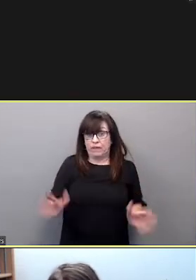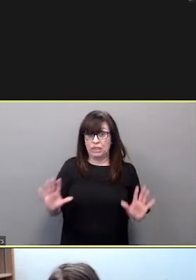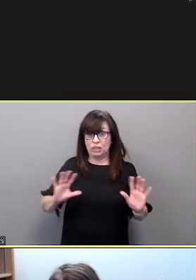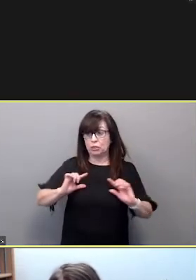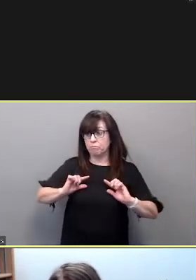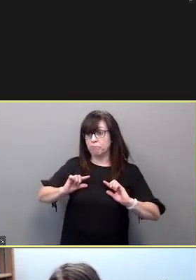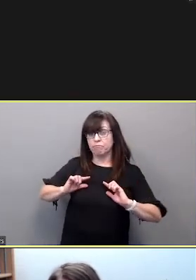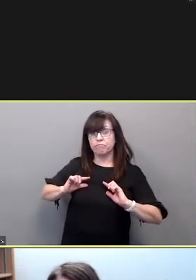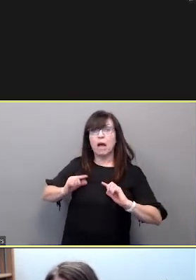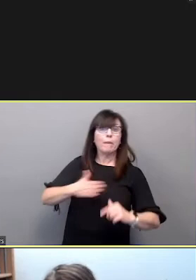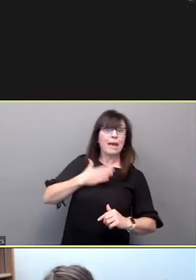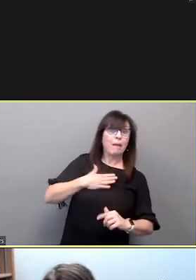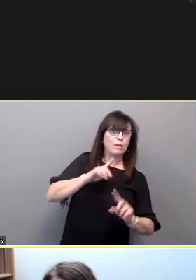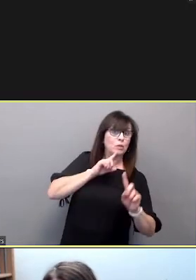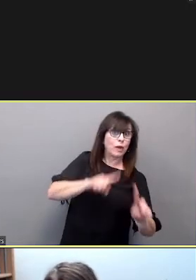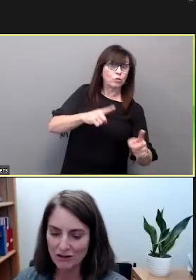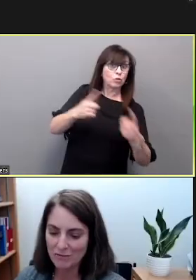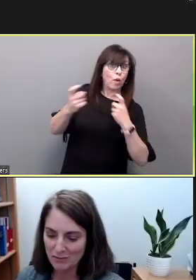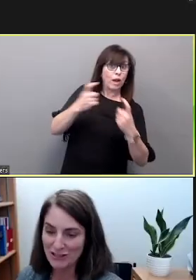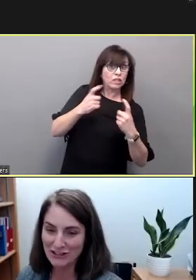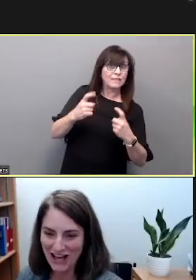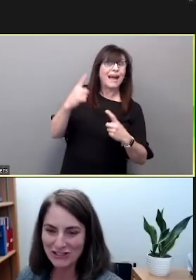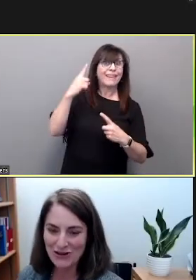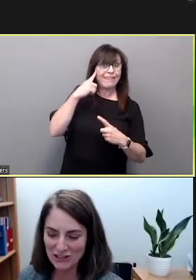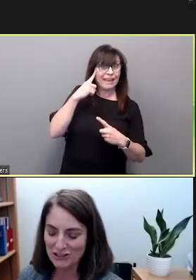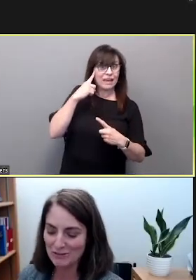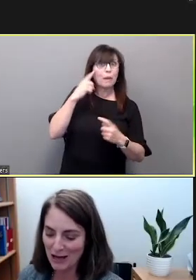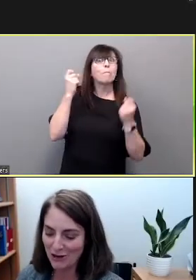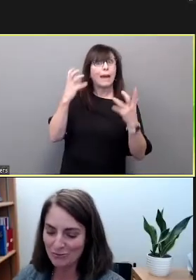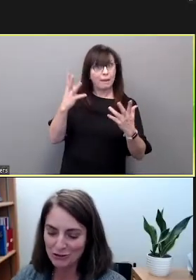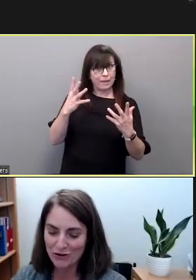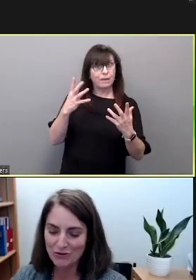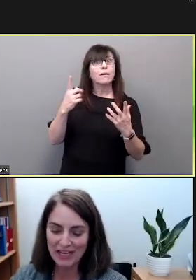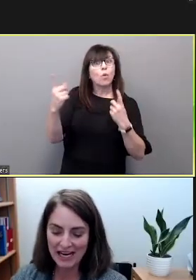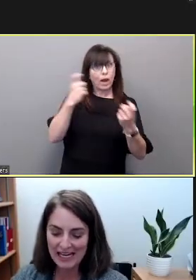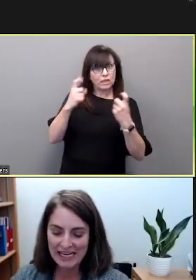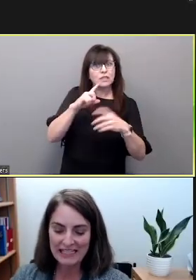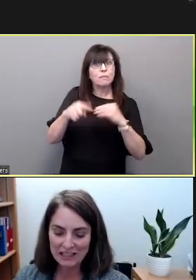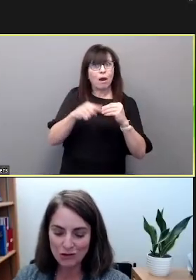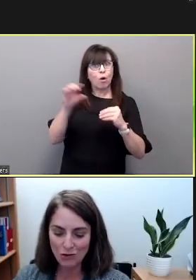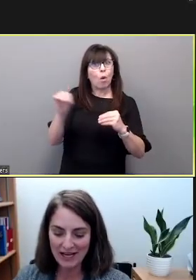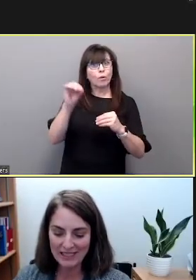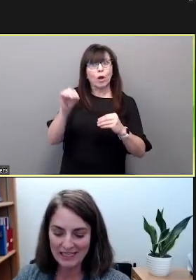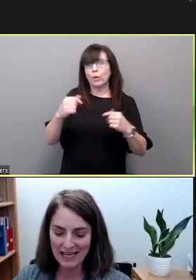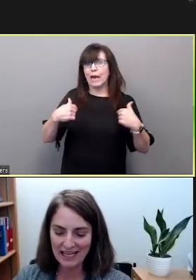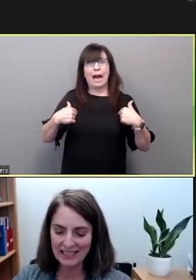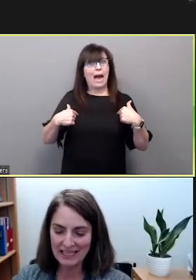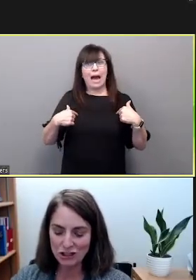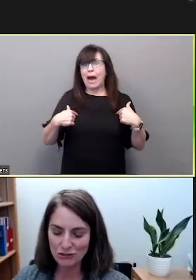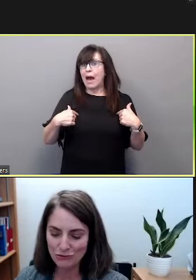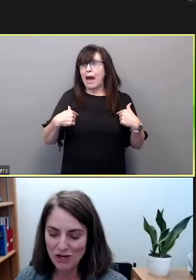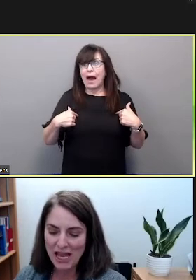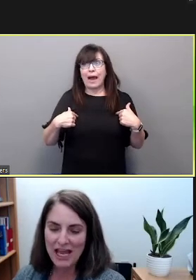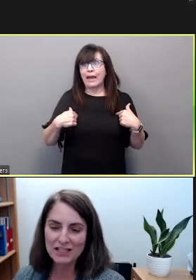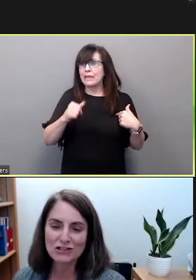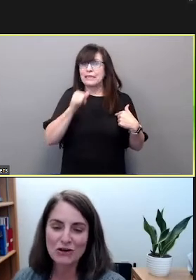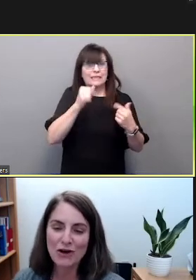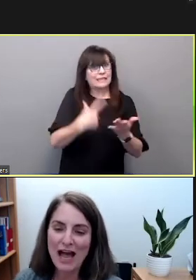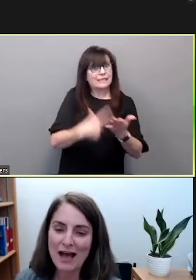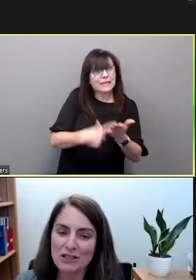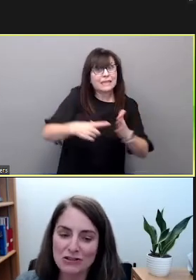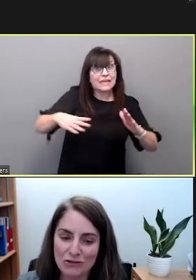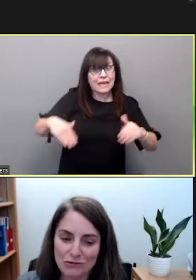happy to answer questions. I think there may be a lot of questions about Omicron that I didn't quite get to, and